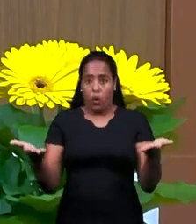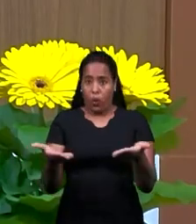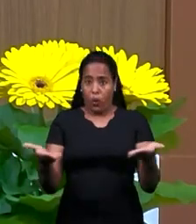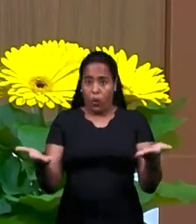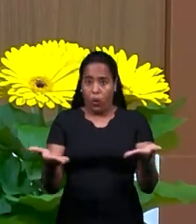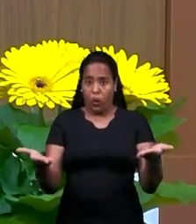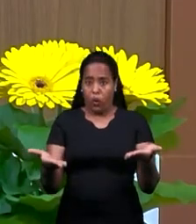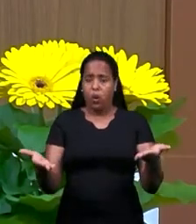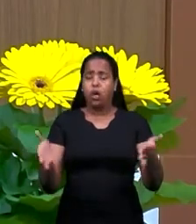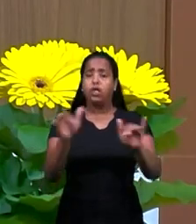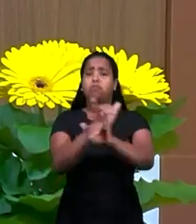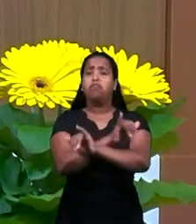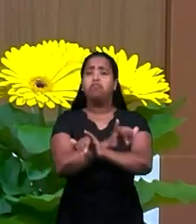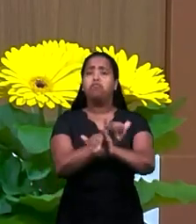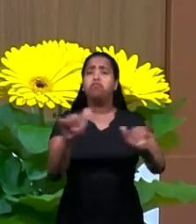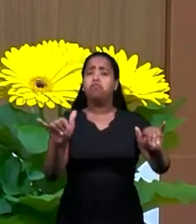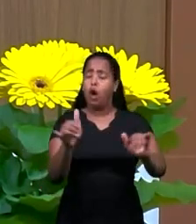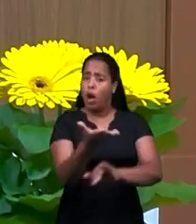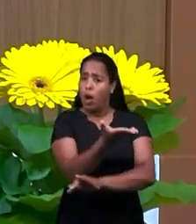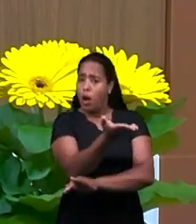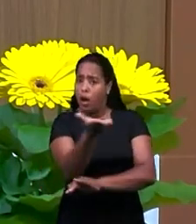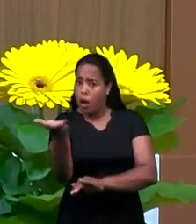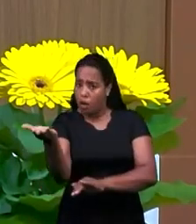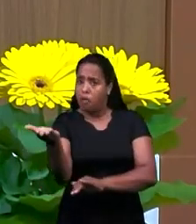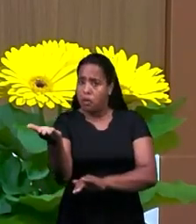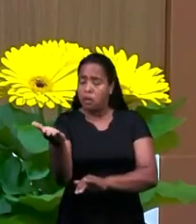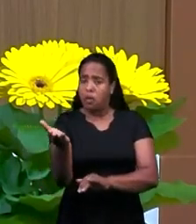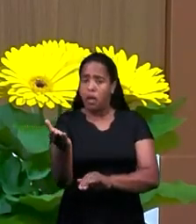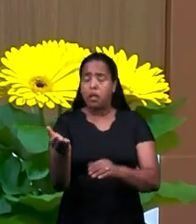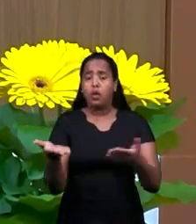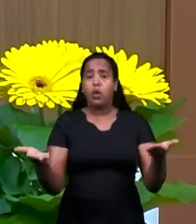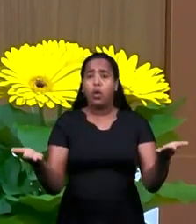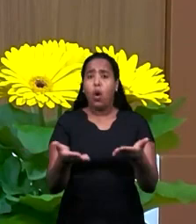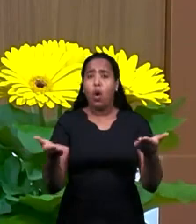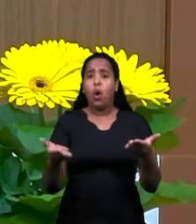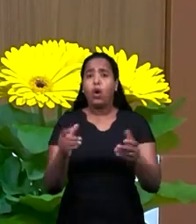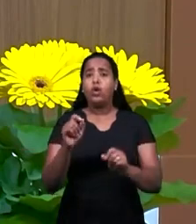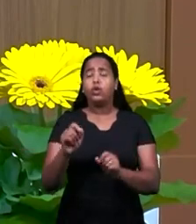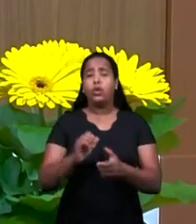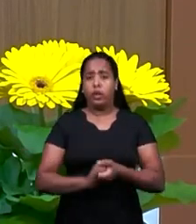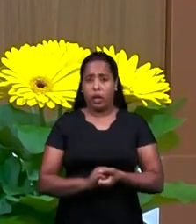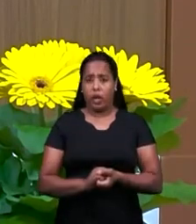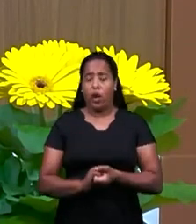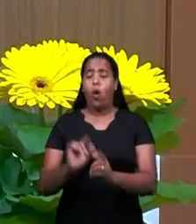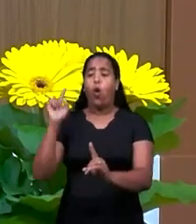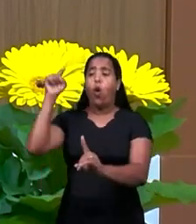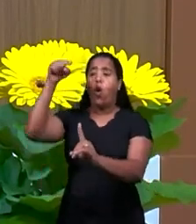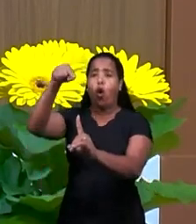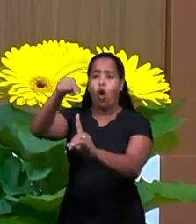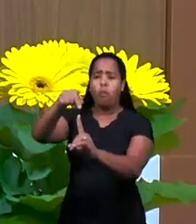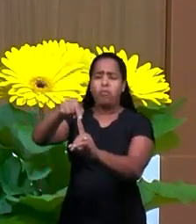we can tell our brethren that we are reaching some of our goals.